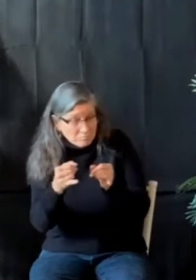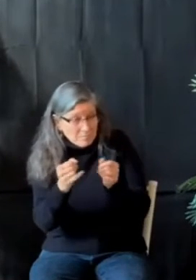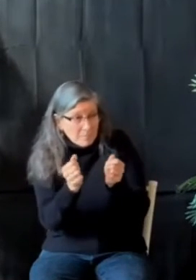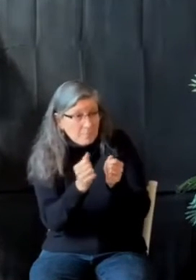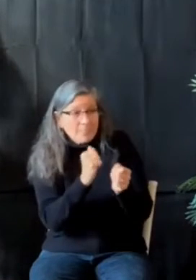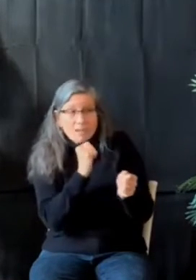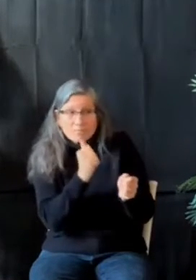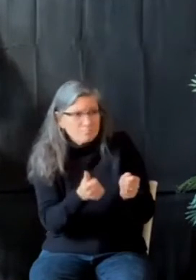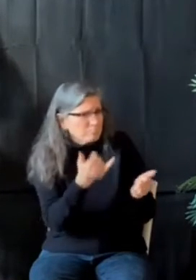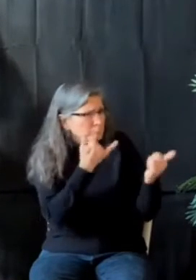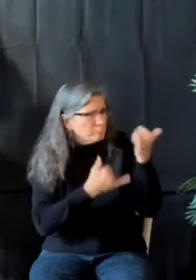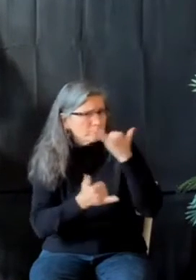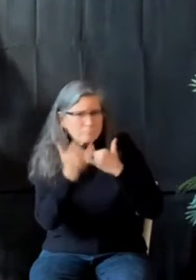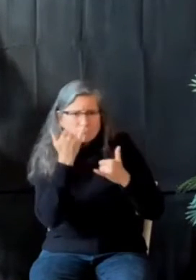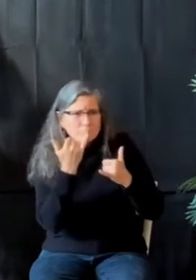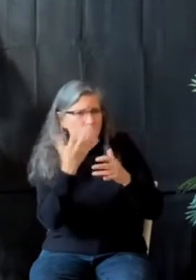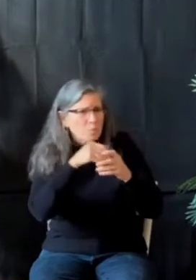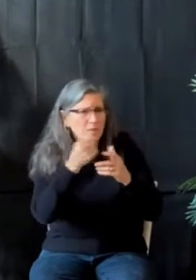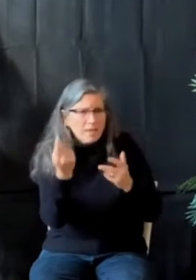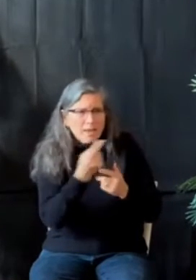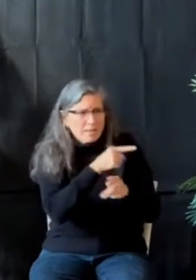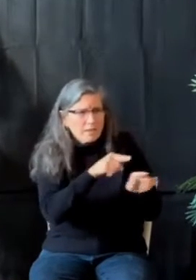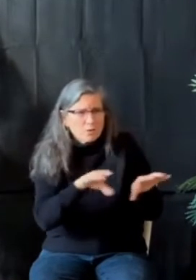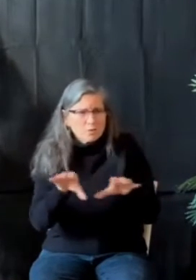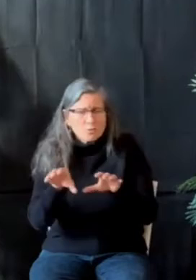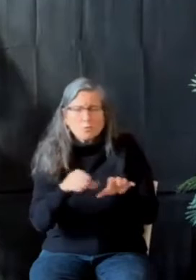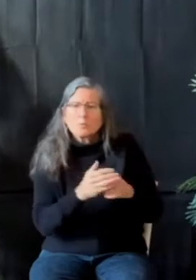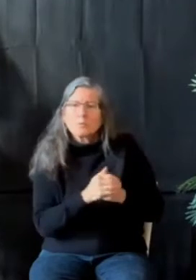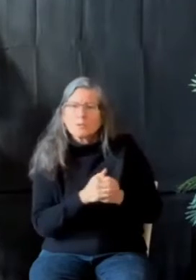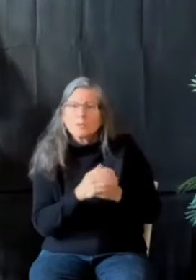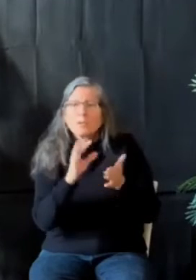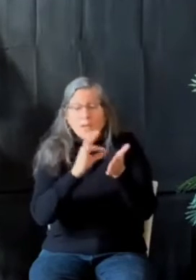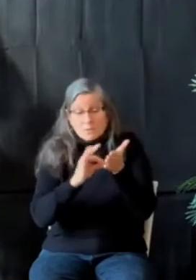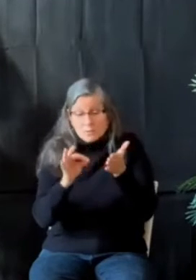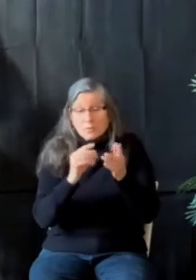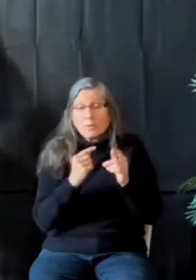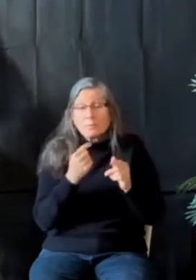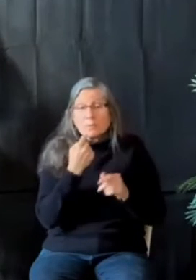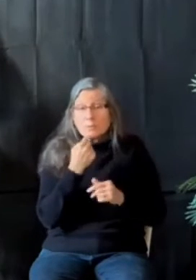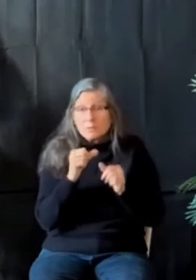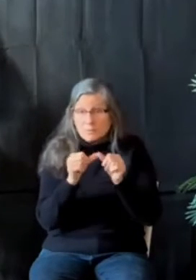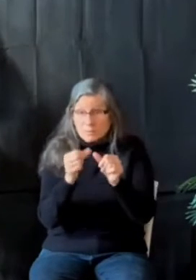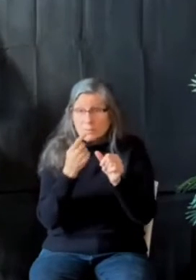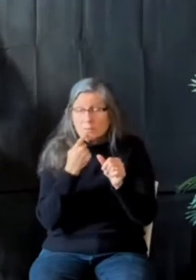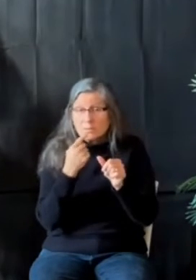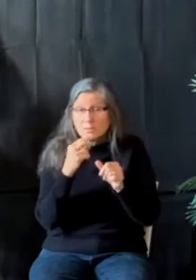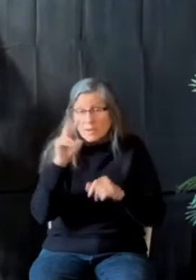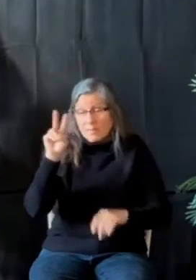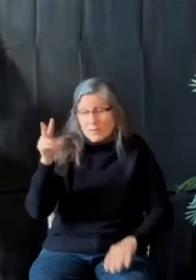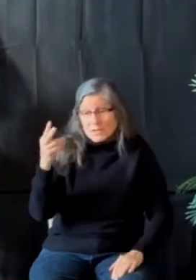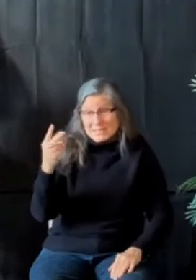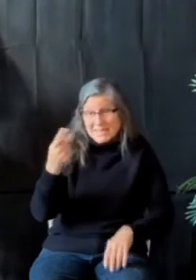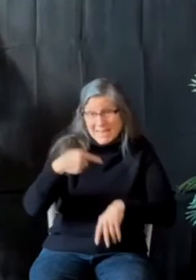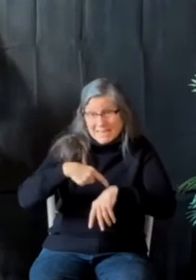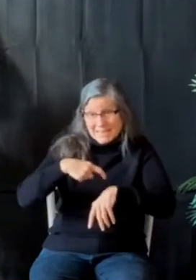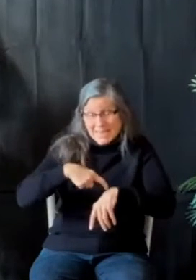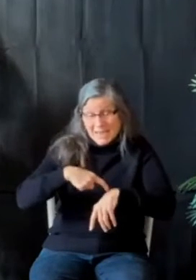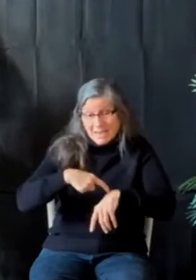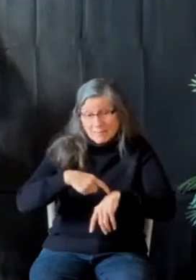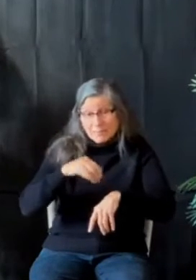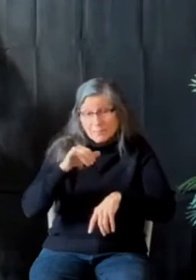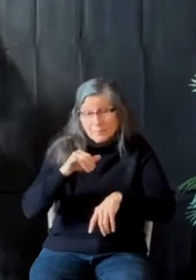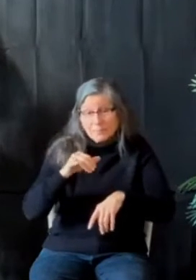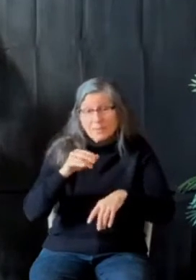are unerring in anything that you do? And then the scripture says, for the second time,